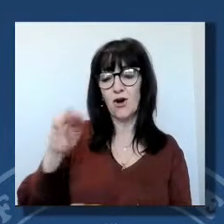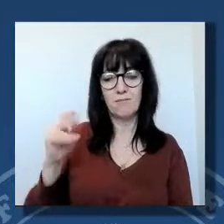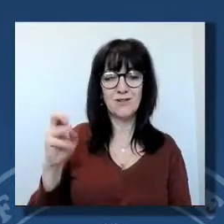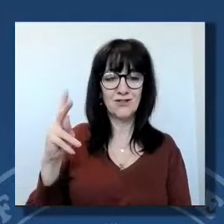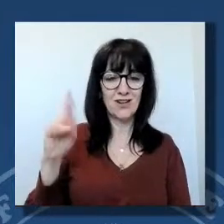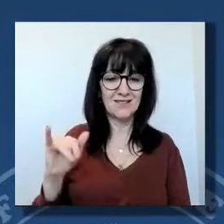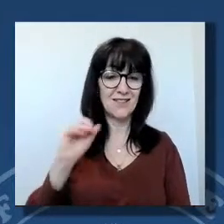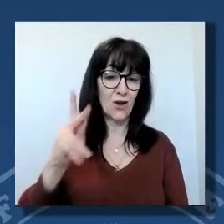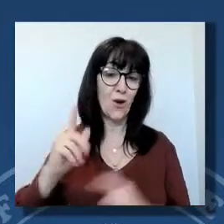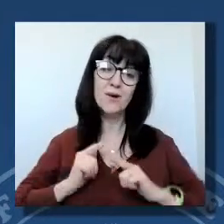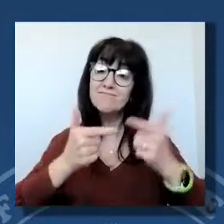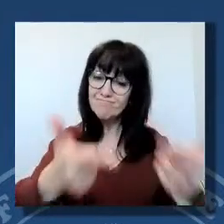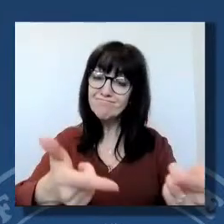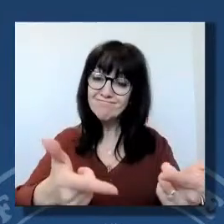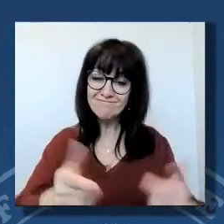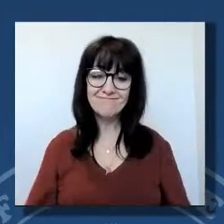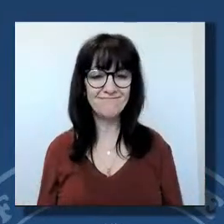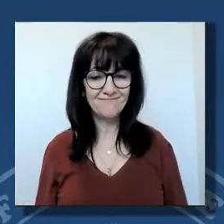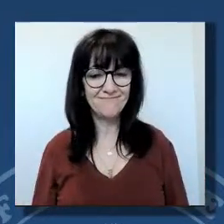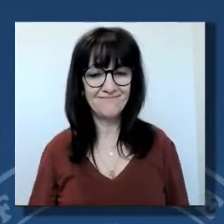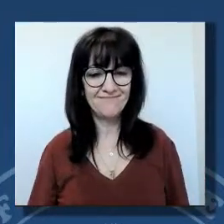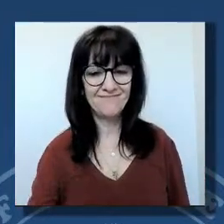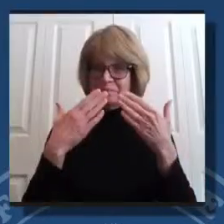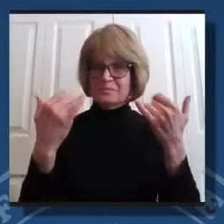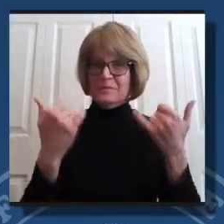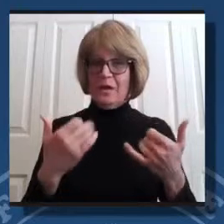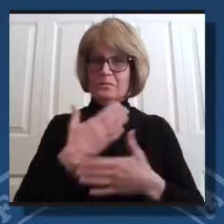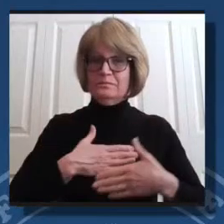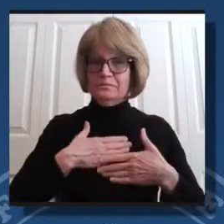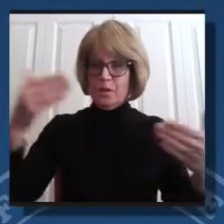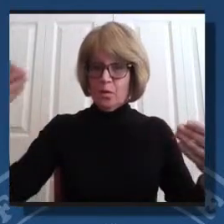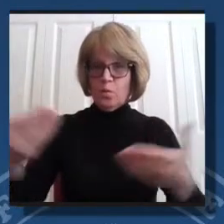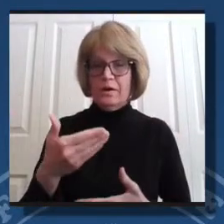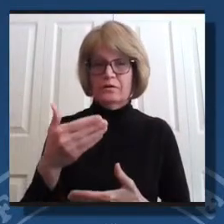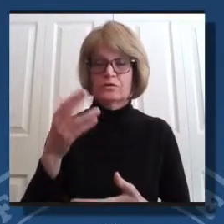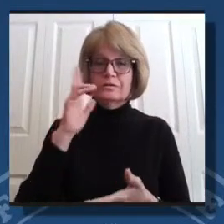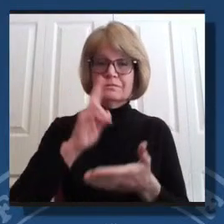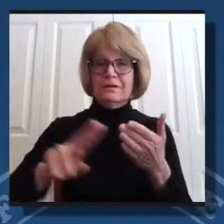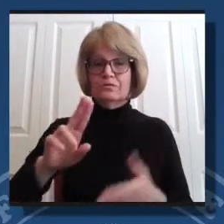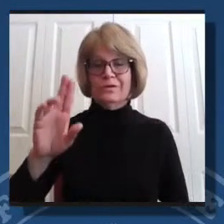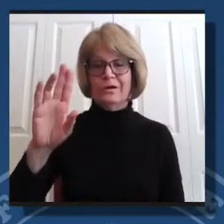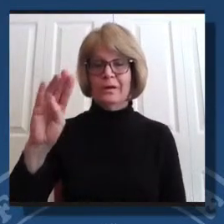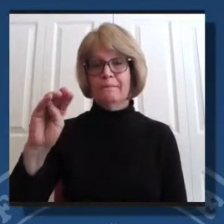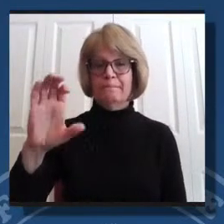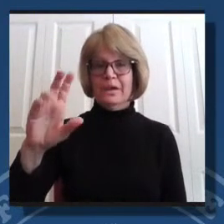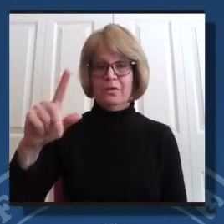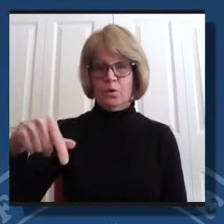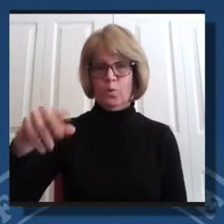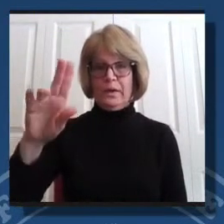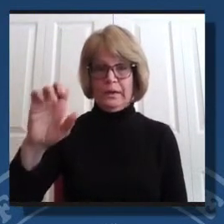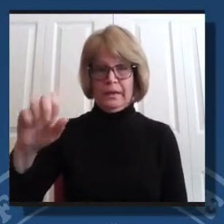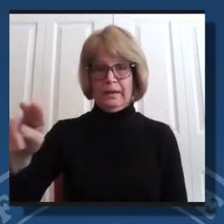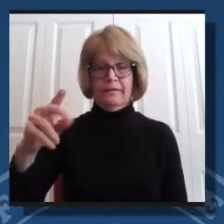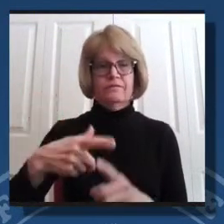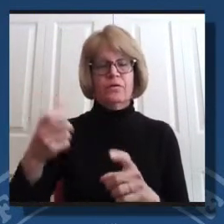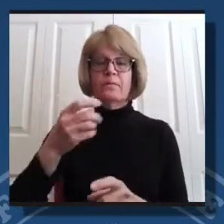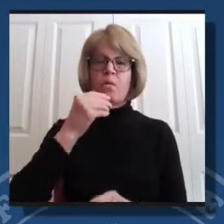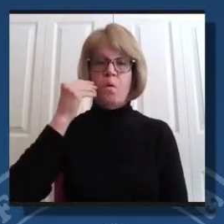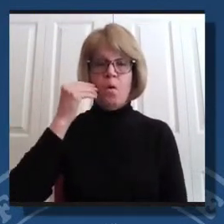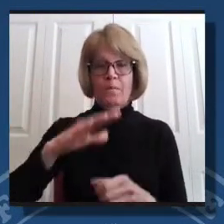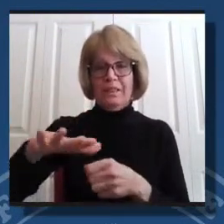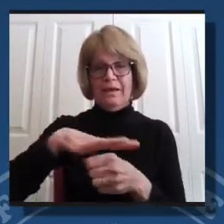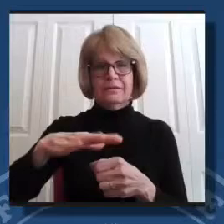you so much, Governor. Now it's my pleasure to welcome Secretary McQueen up from Safety and Homeland Security.